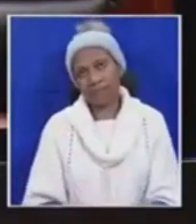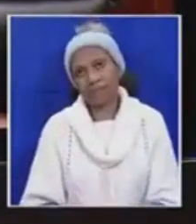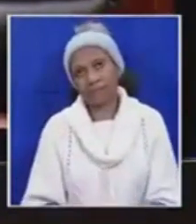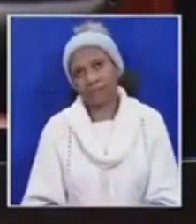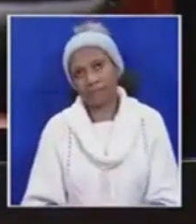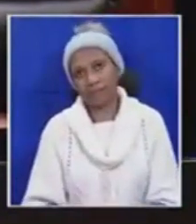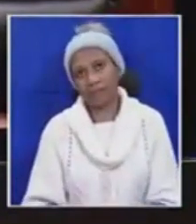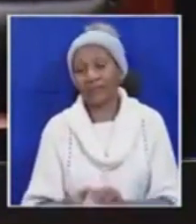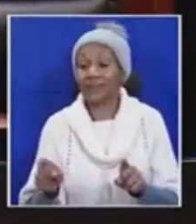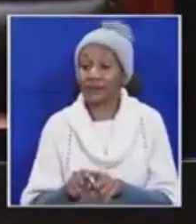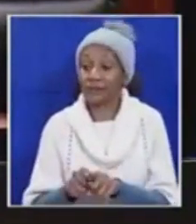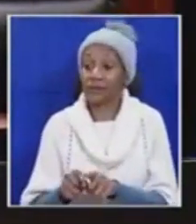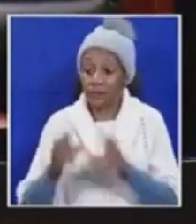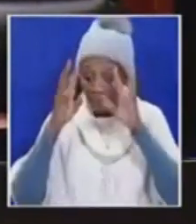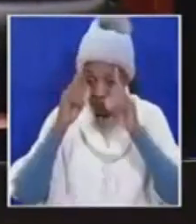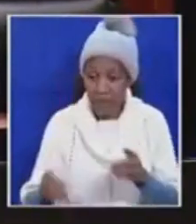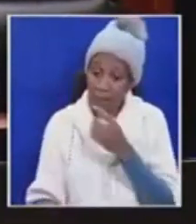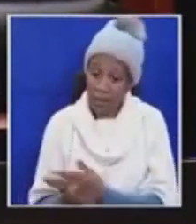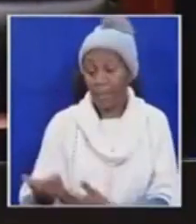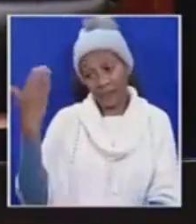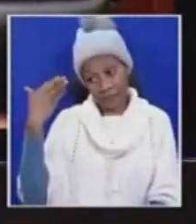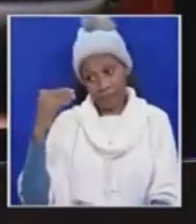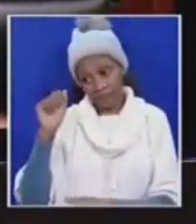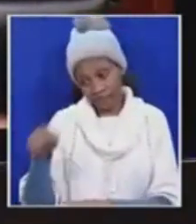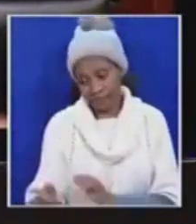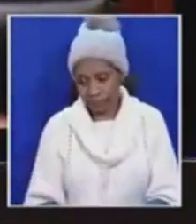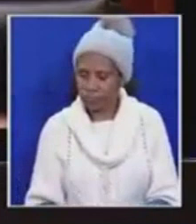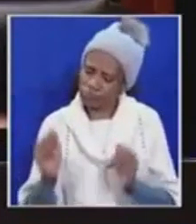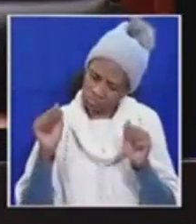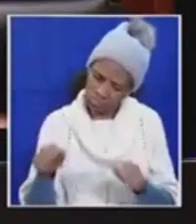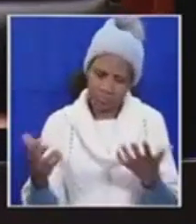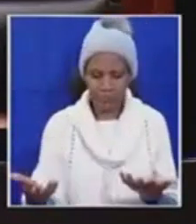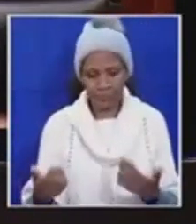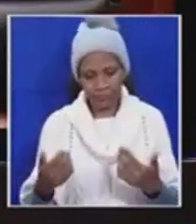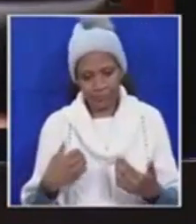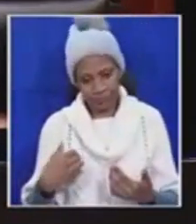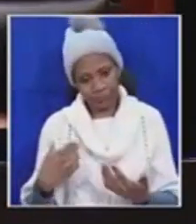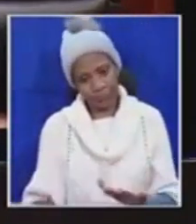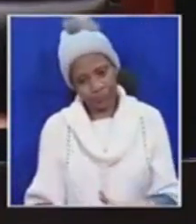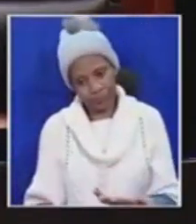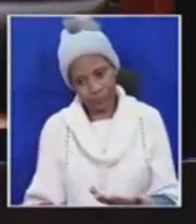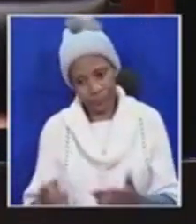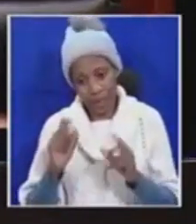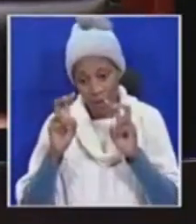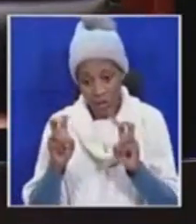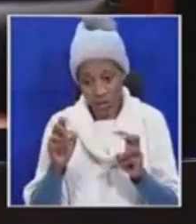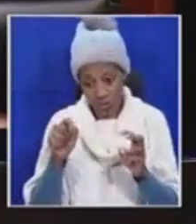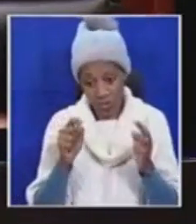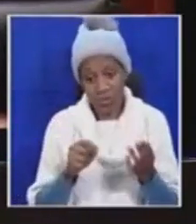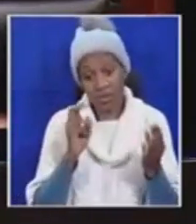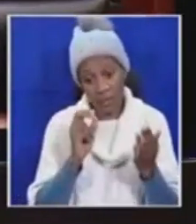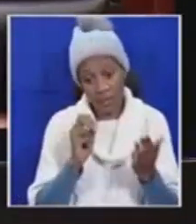on the ruling that has been made. Obviously, it's a matter that might need to be referred to the rules if